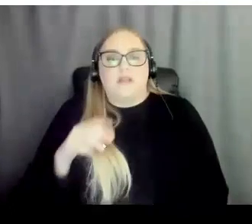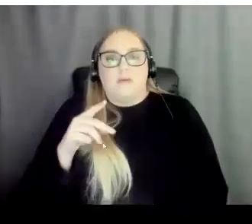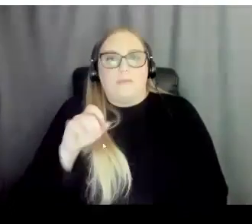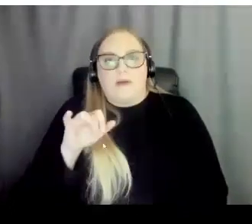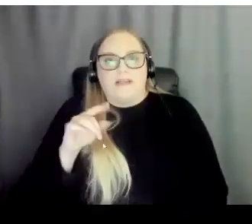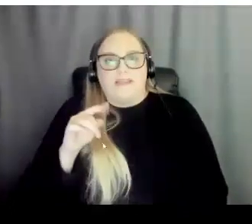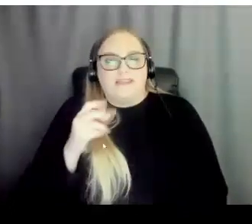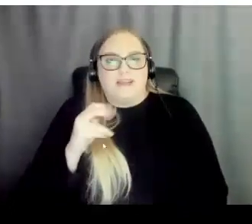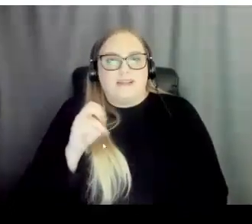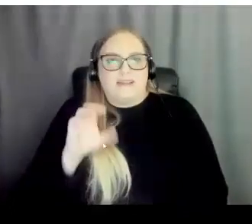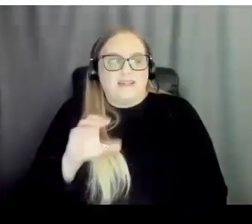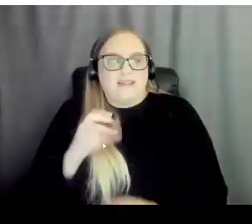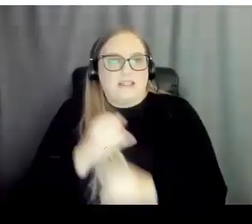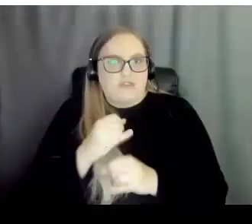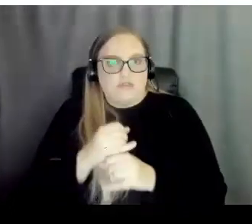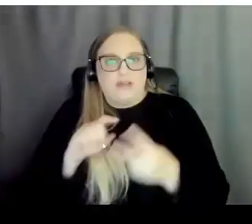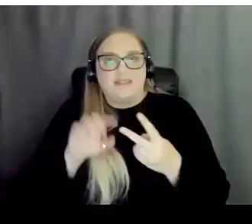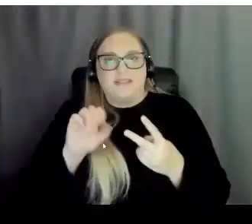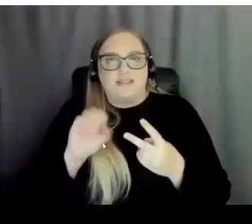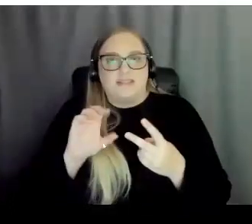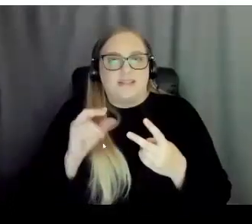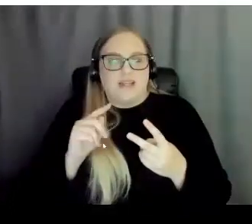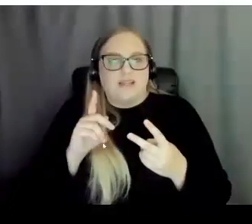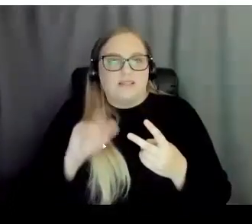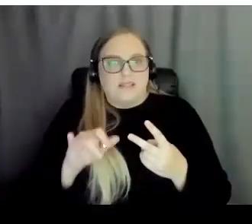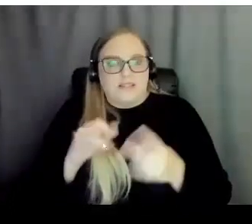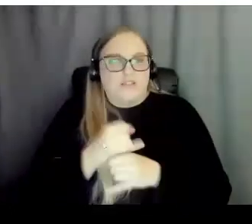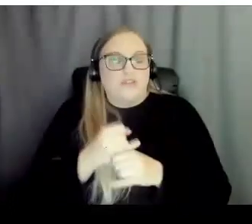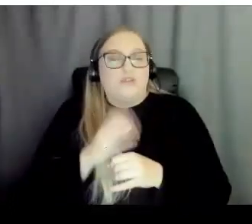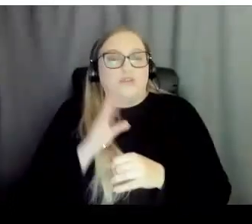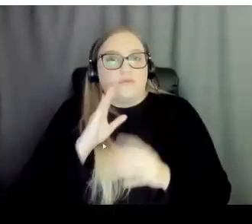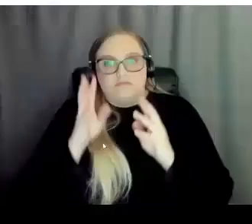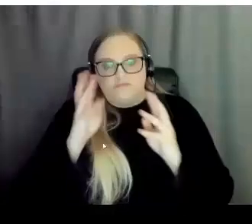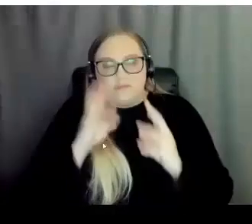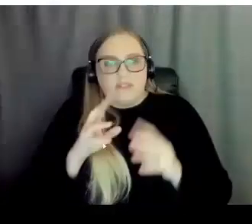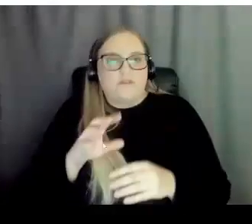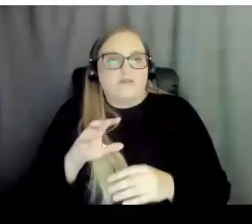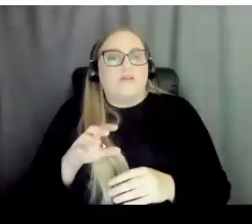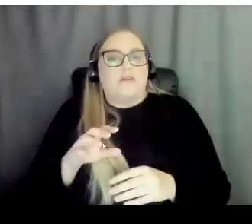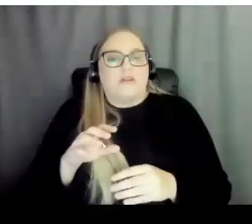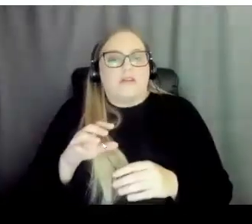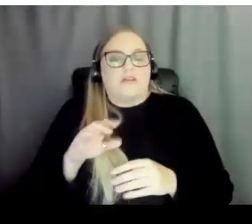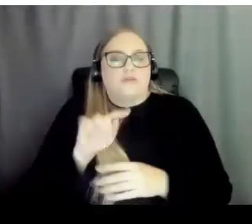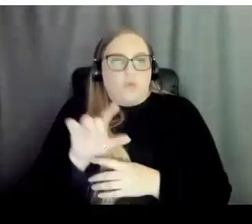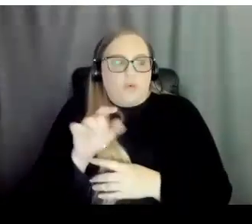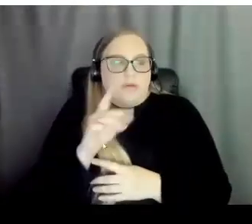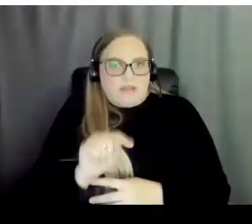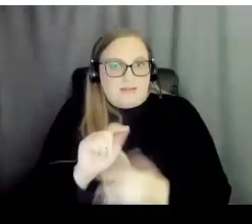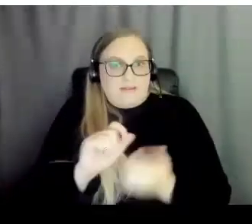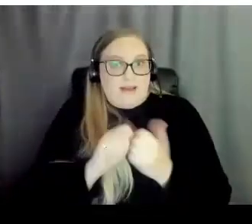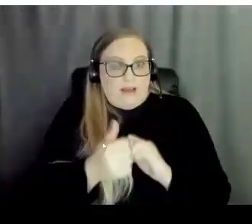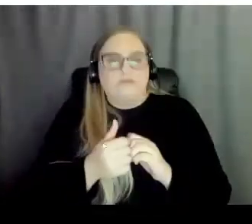Schenectady Foundation, will develop a community engagement toolkit for DOE's consent-based siting process. They'll do so through a participatory